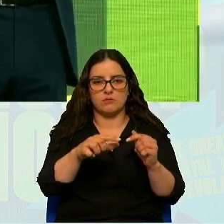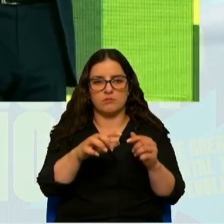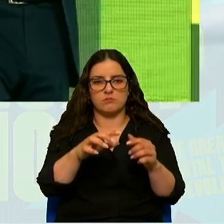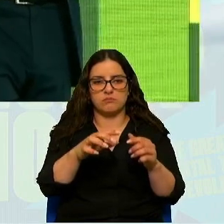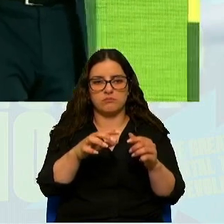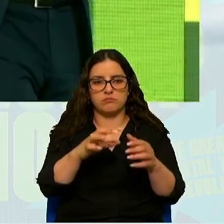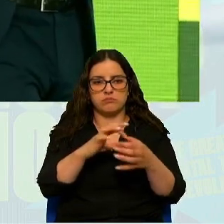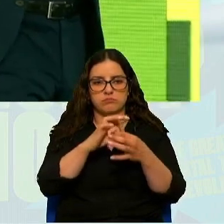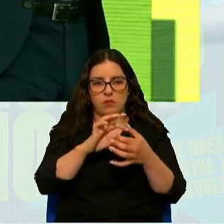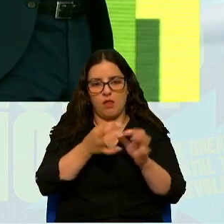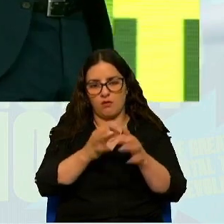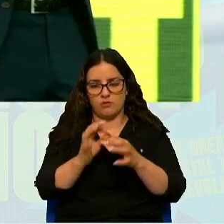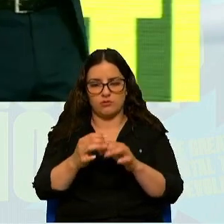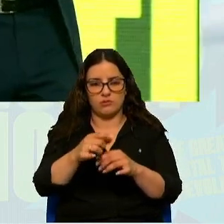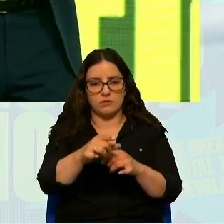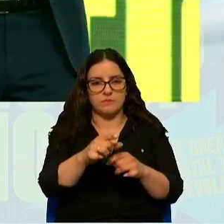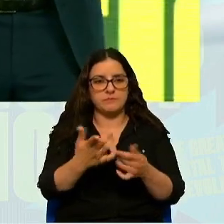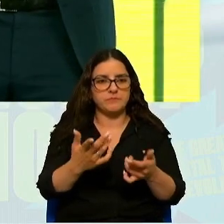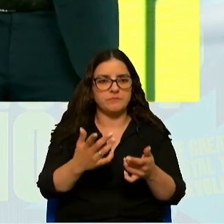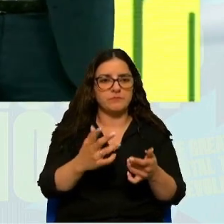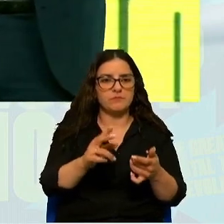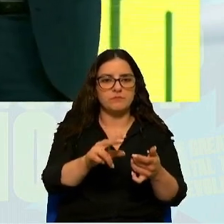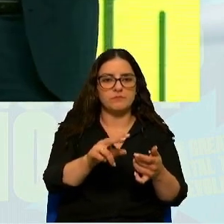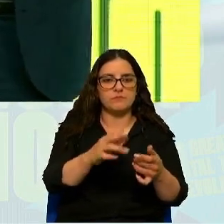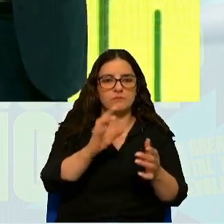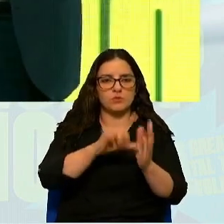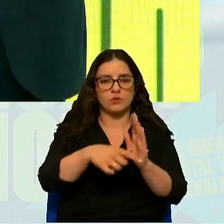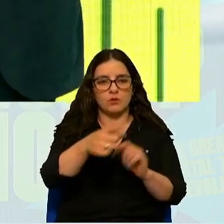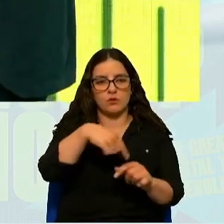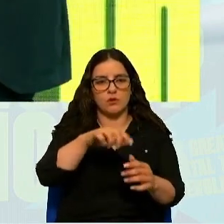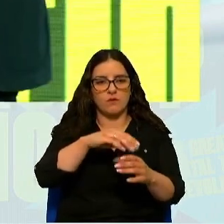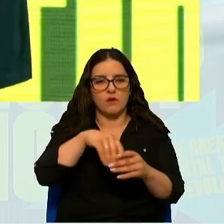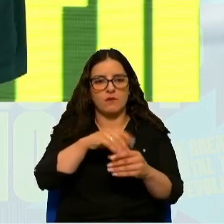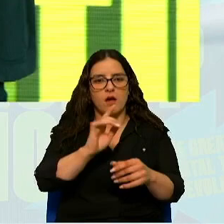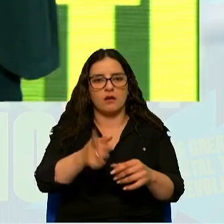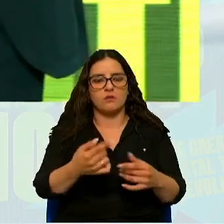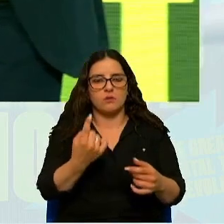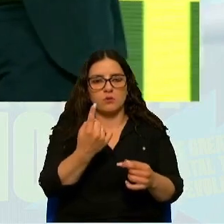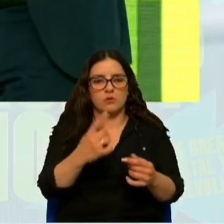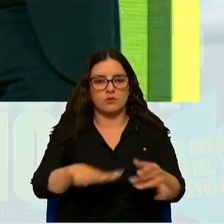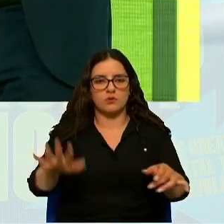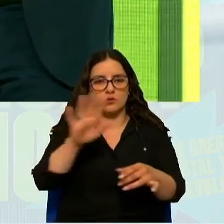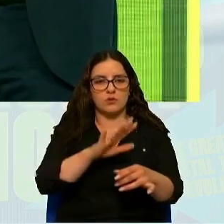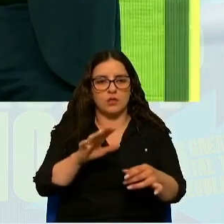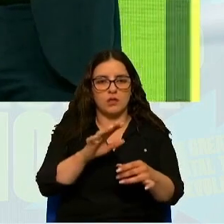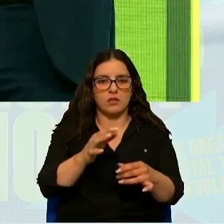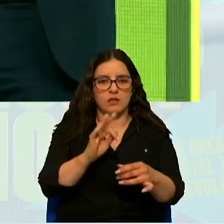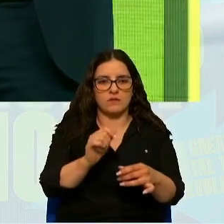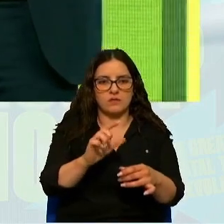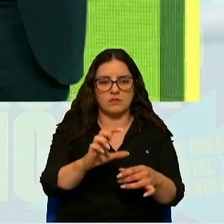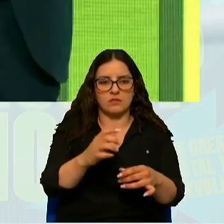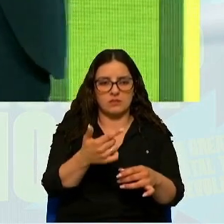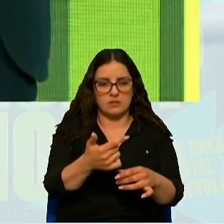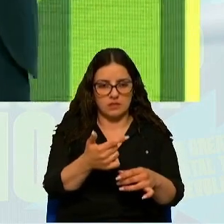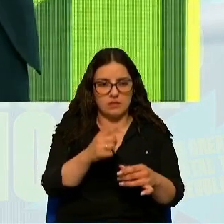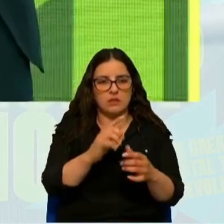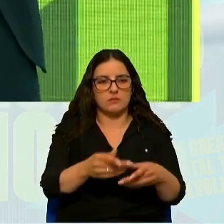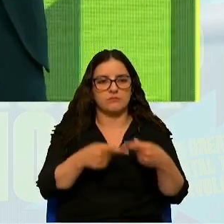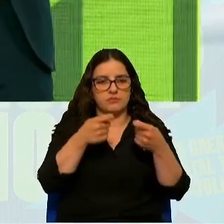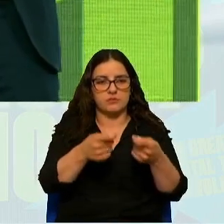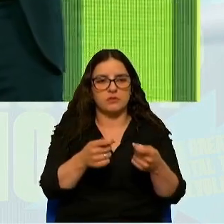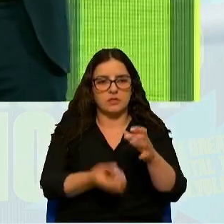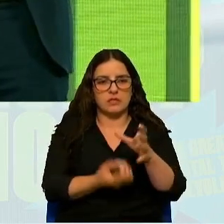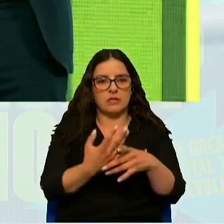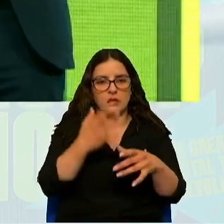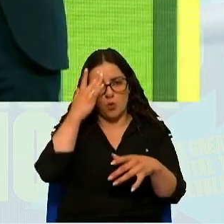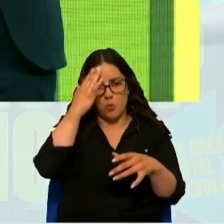composed by 2 or 3 photons. In terms of the projects we're working on, we have a national one financed by FCT in